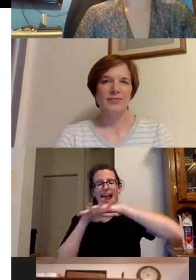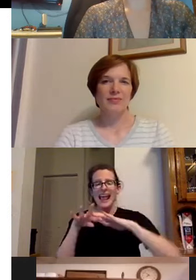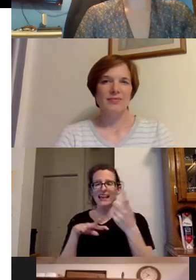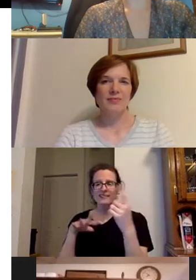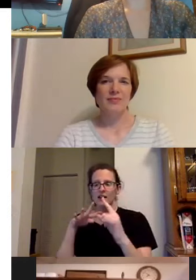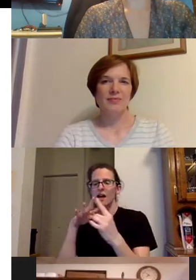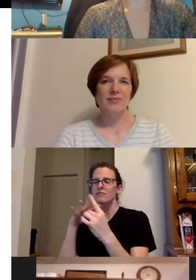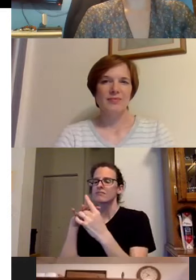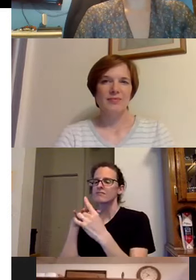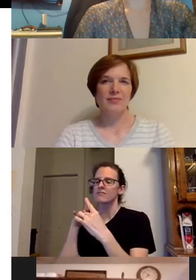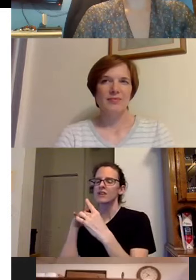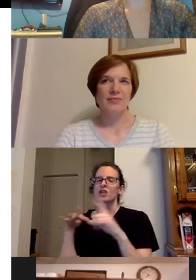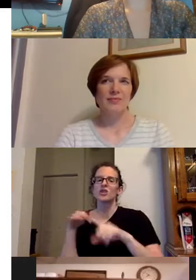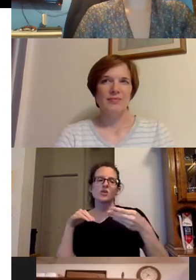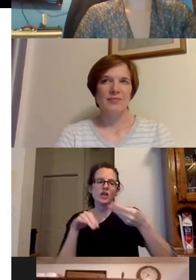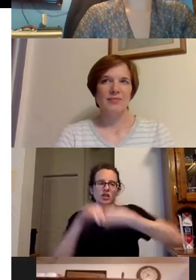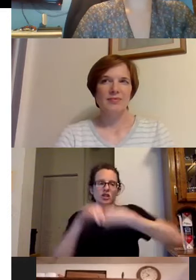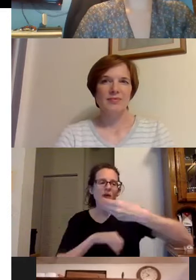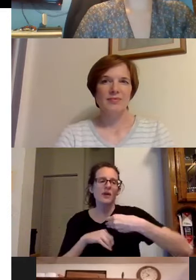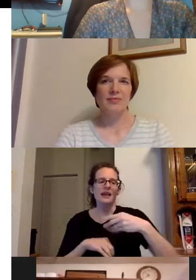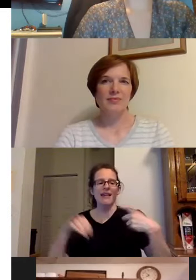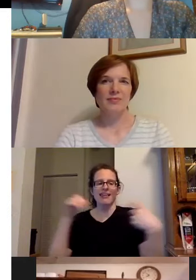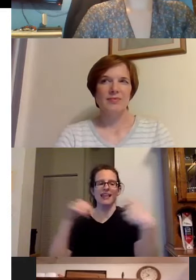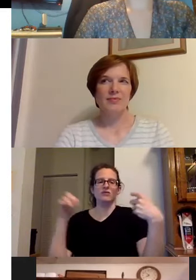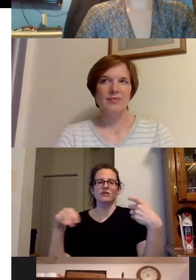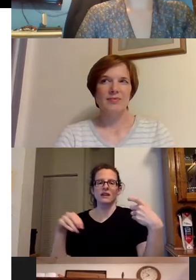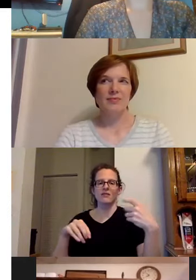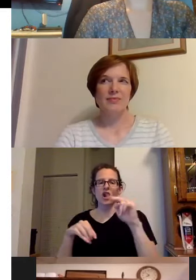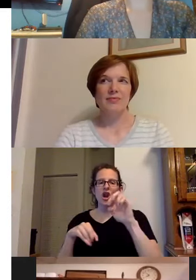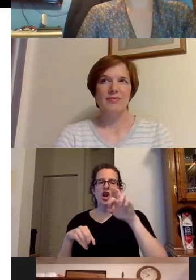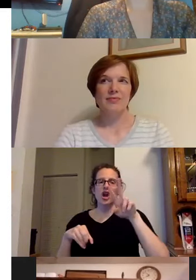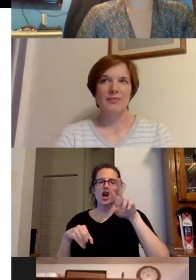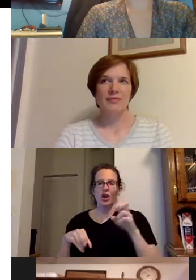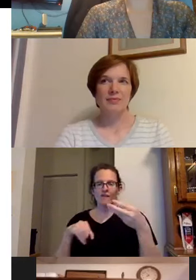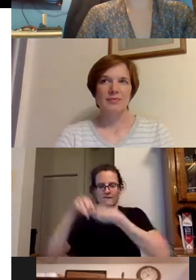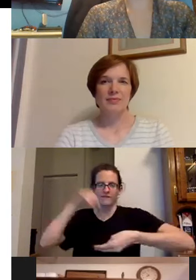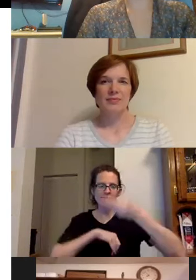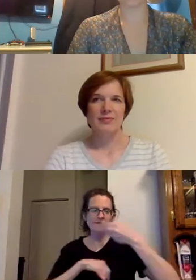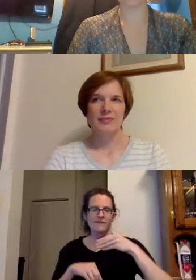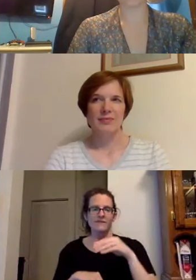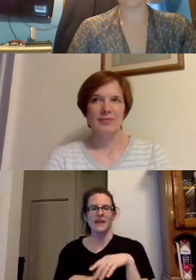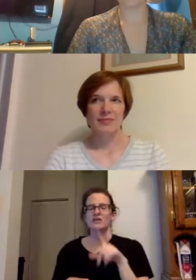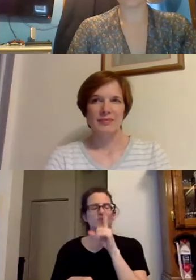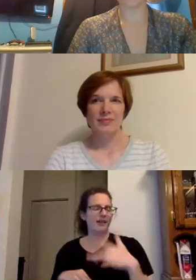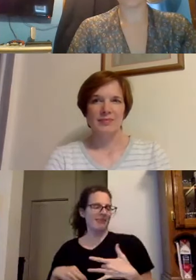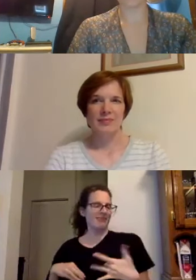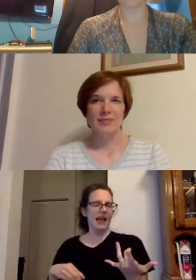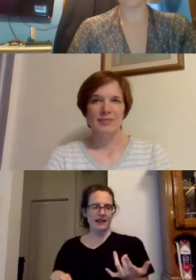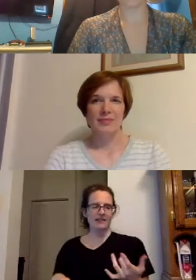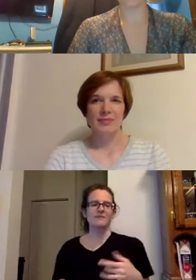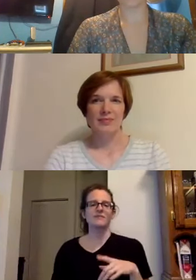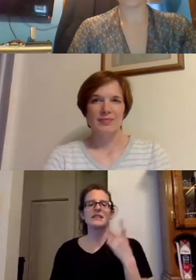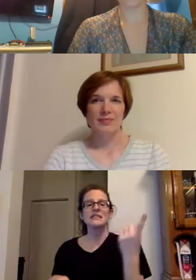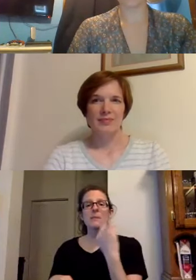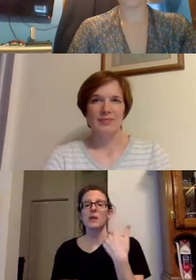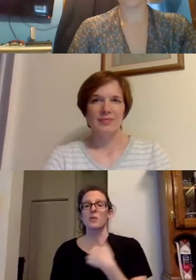electric impulse. And it's a very, very light touch. But a rolling motion that we do with Vitaflex, we